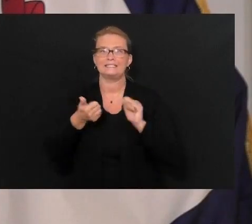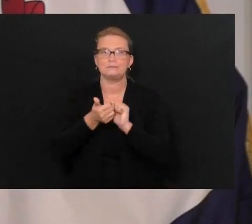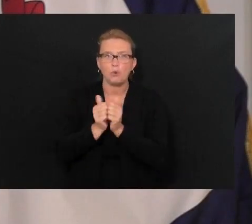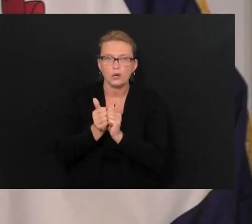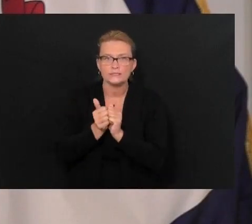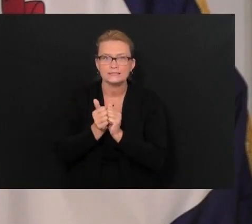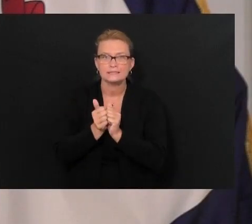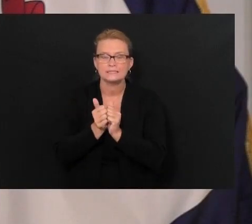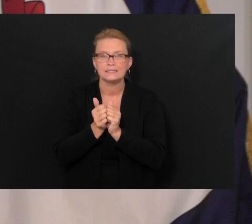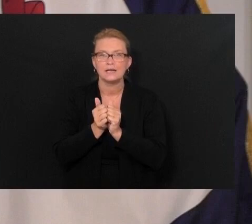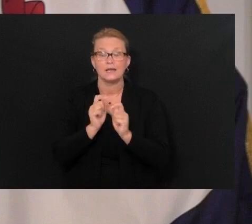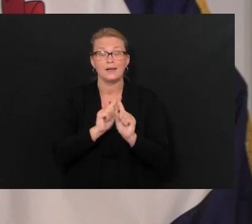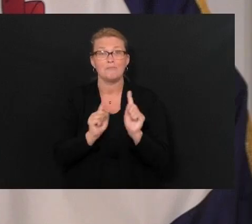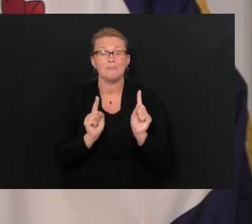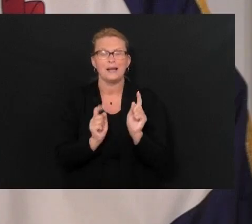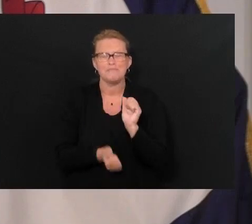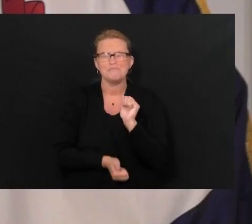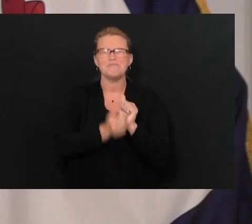than anything,